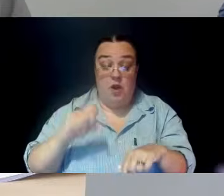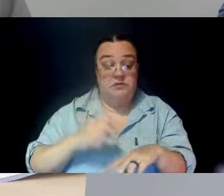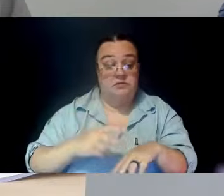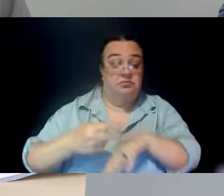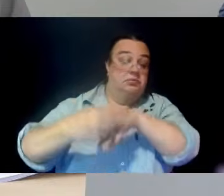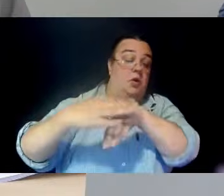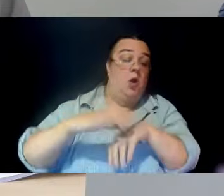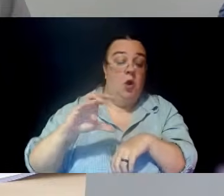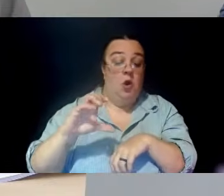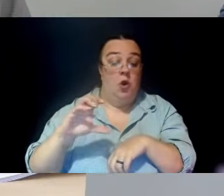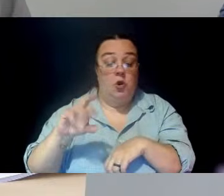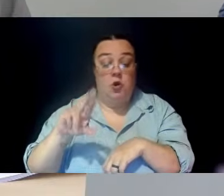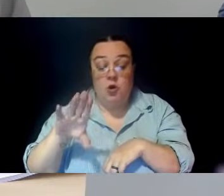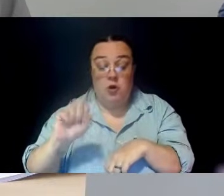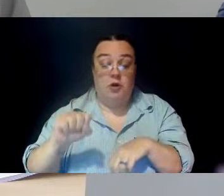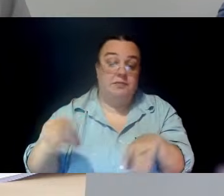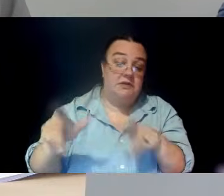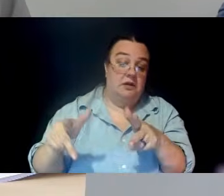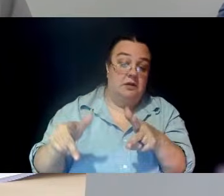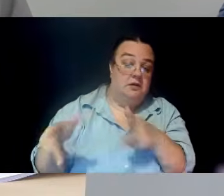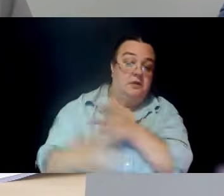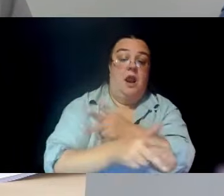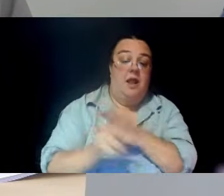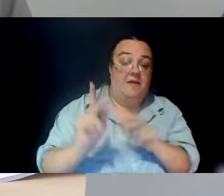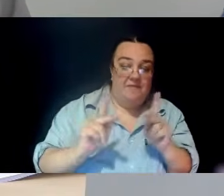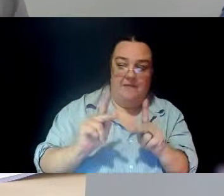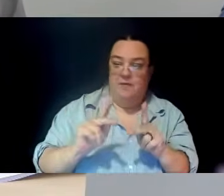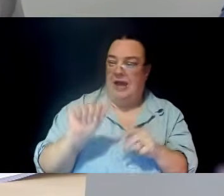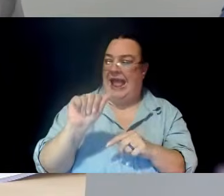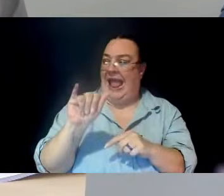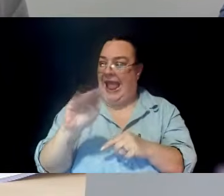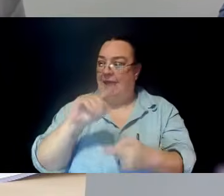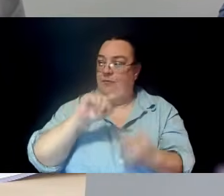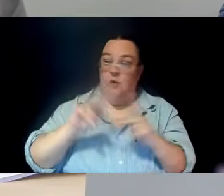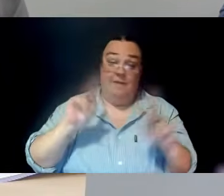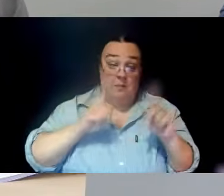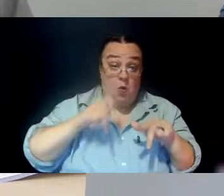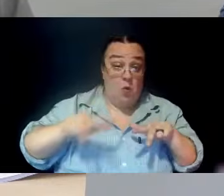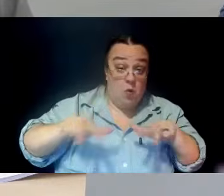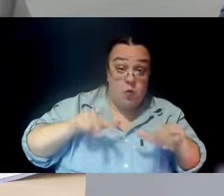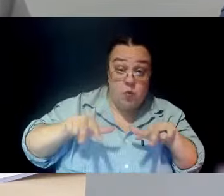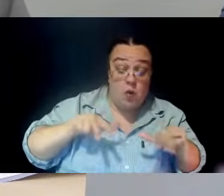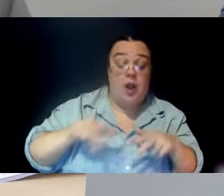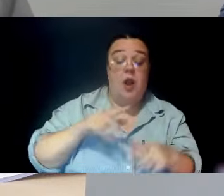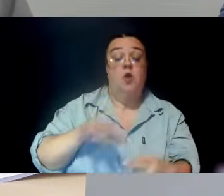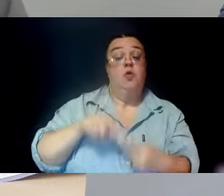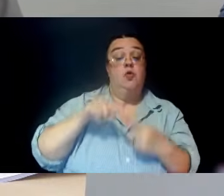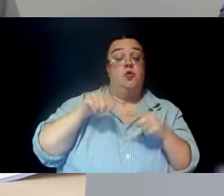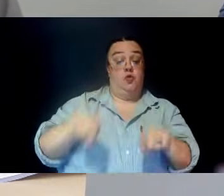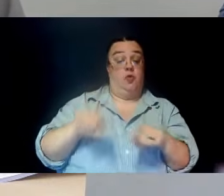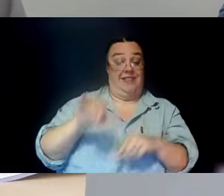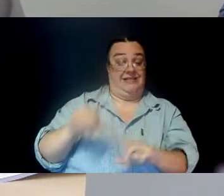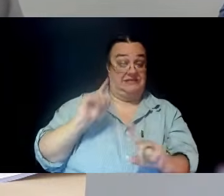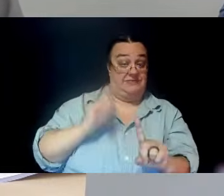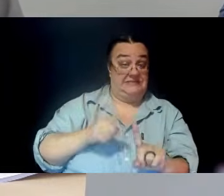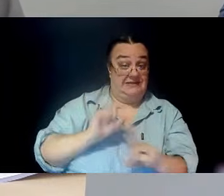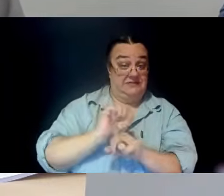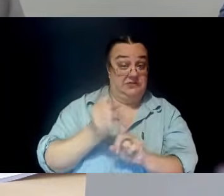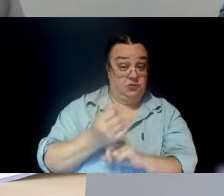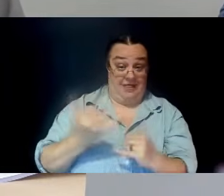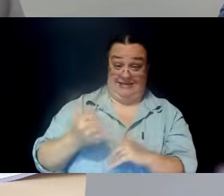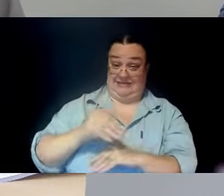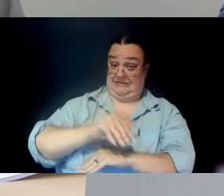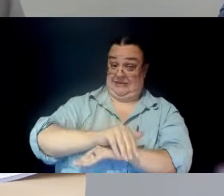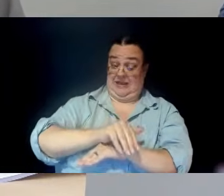people off, aiming towards pedestrians. And during this particular situation this evening, one of